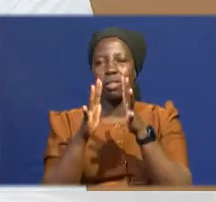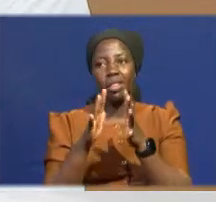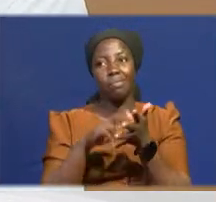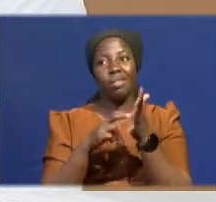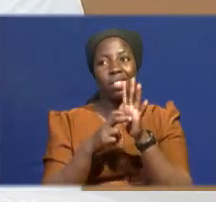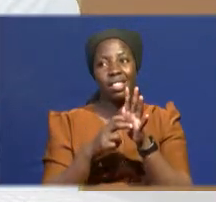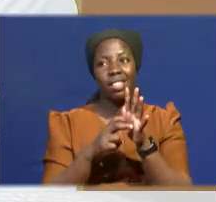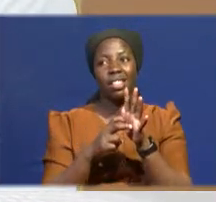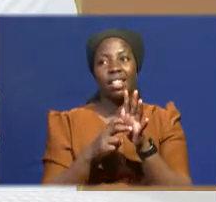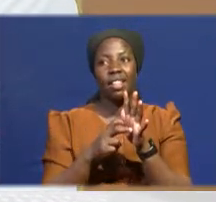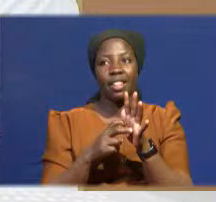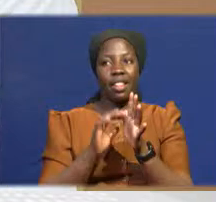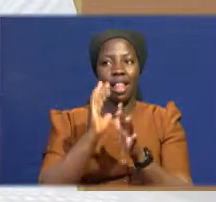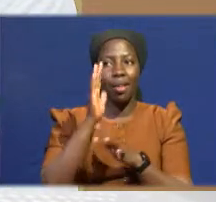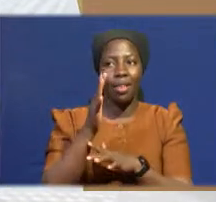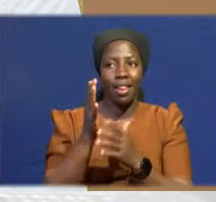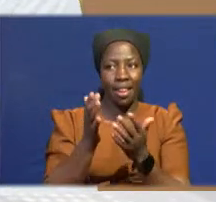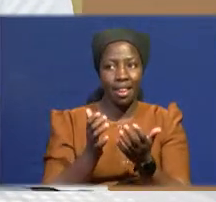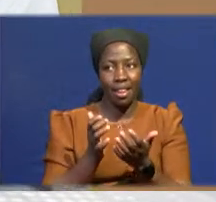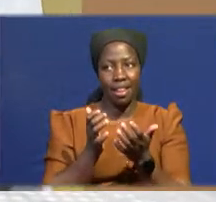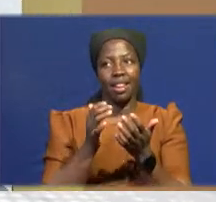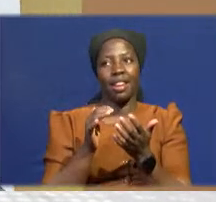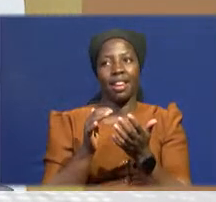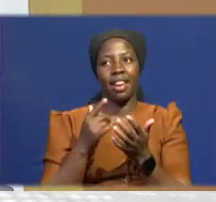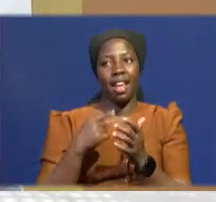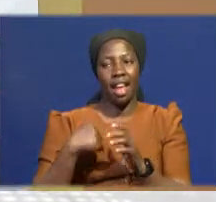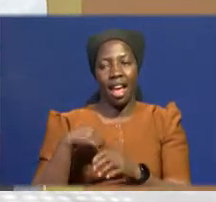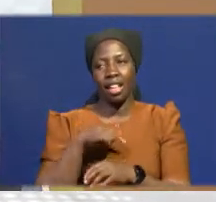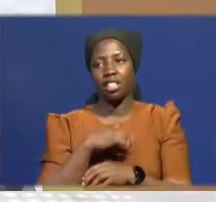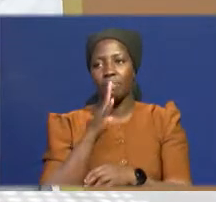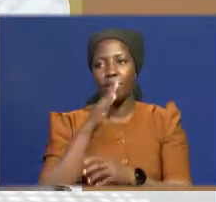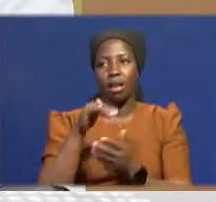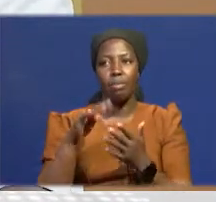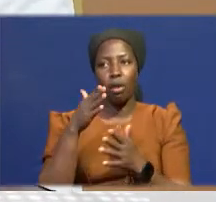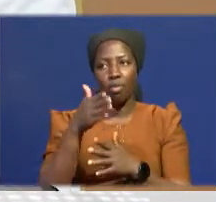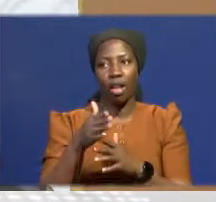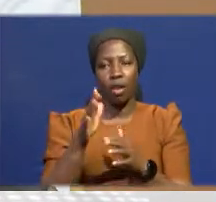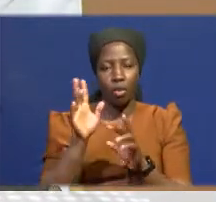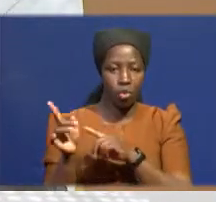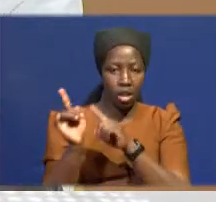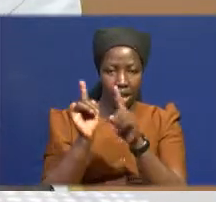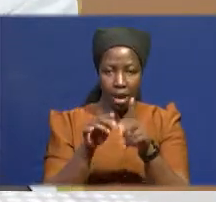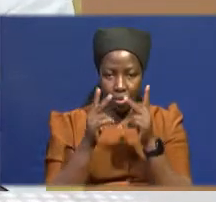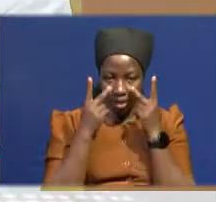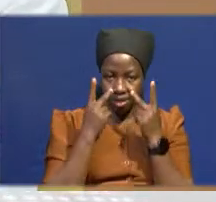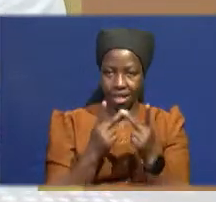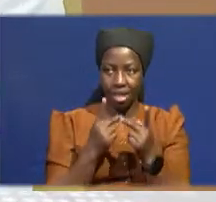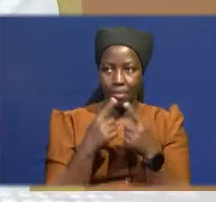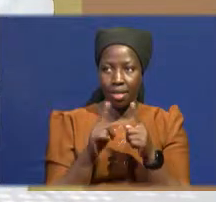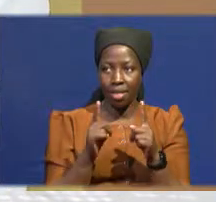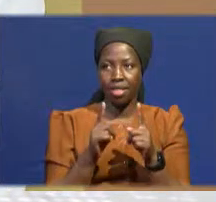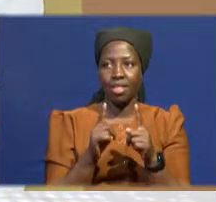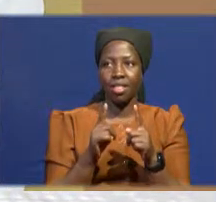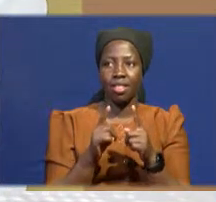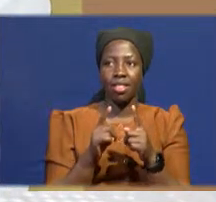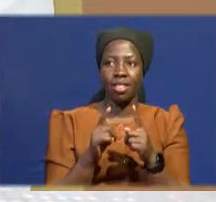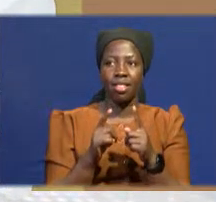not much for us there. Mm-hmm. We just go there, see, but the convoy will have to go through